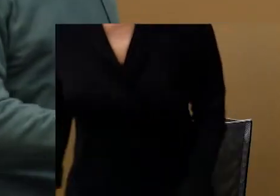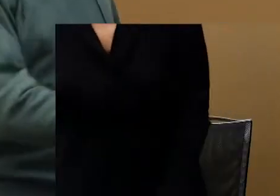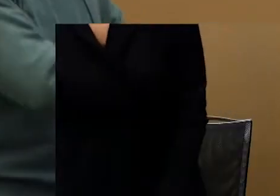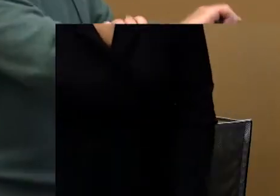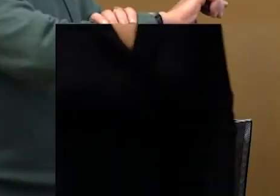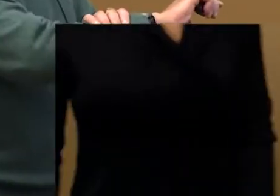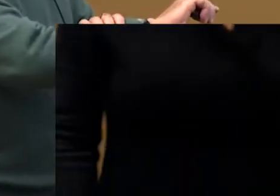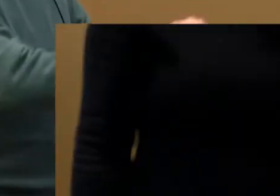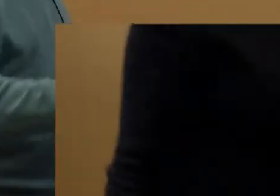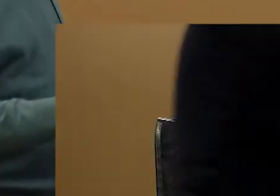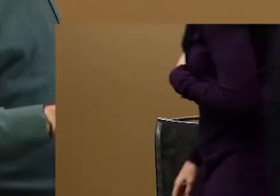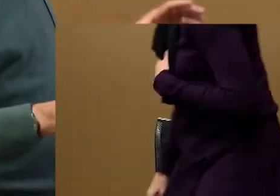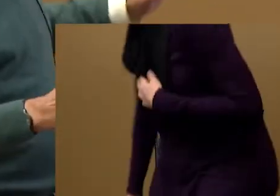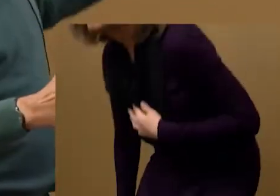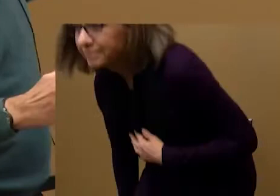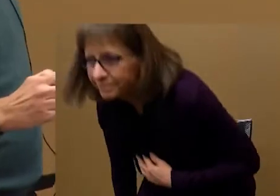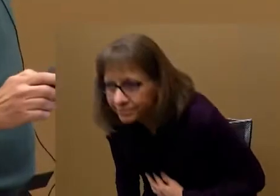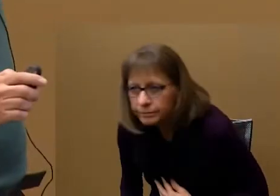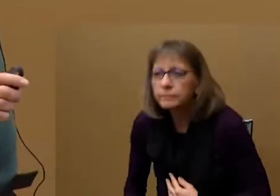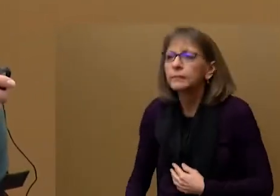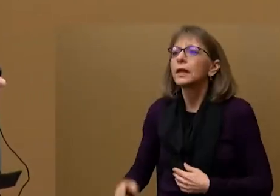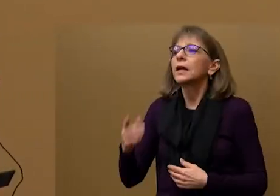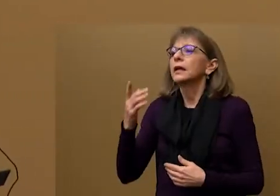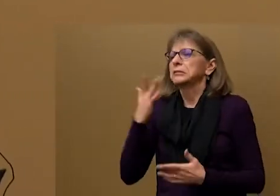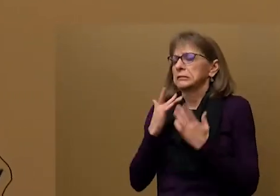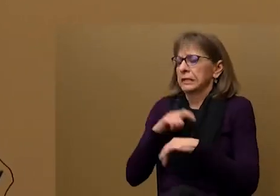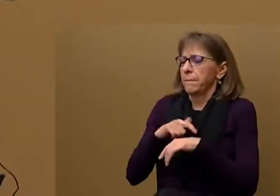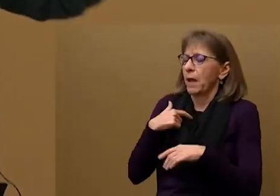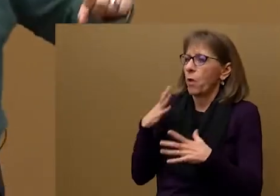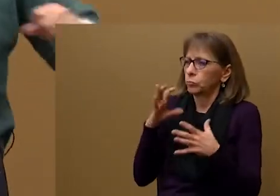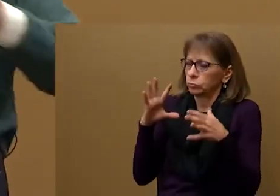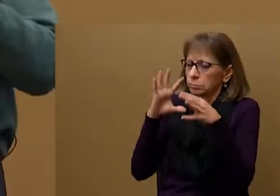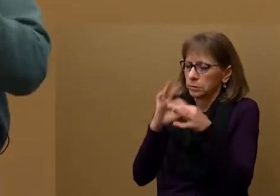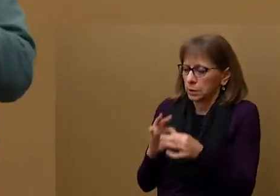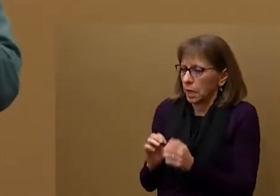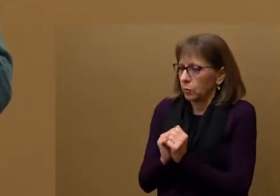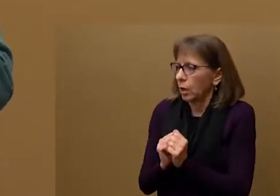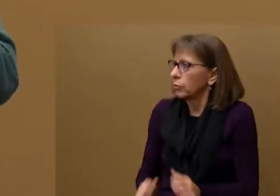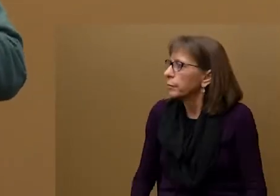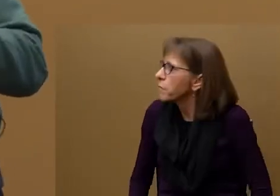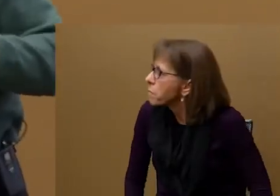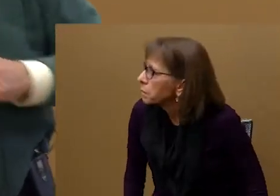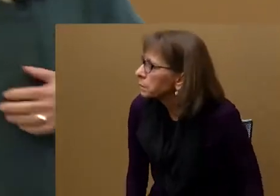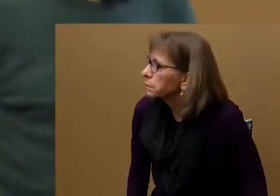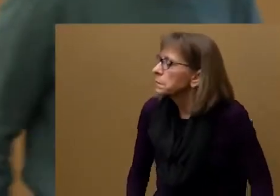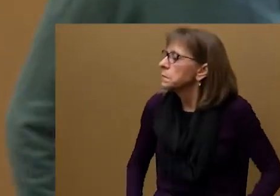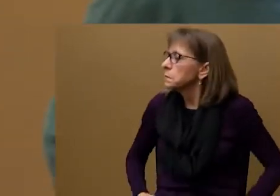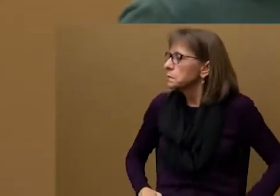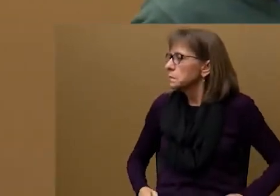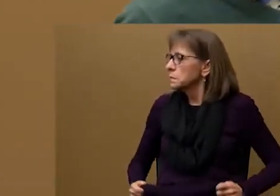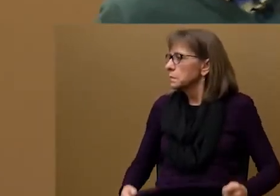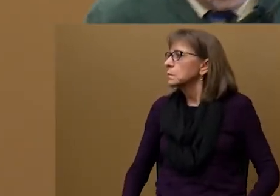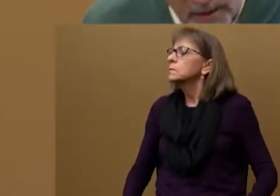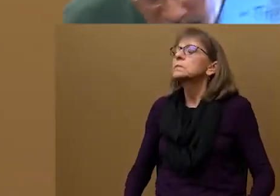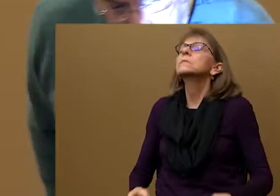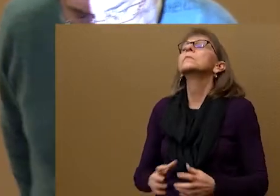Okay, so because of time, let me just try to tie it together, and then we'll break. 10:45 is the